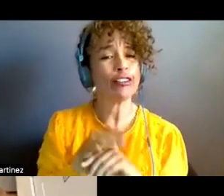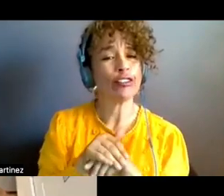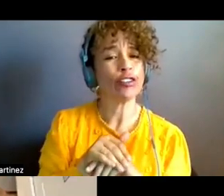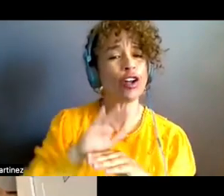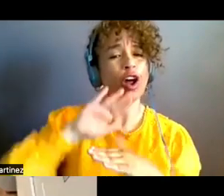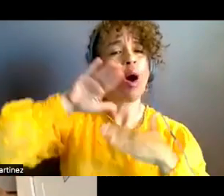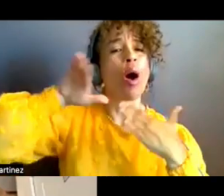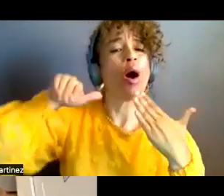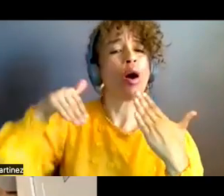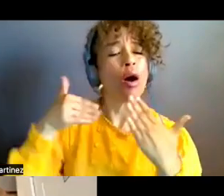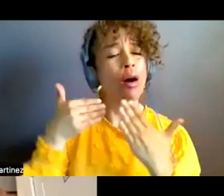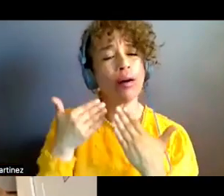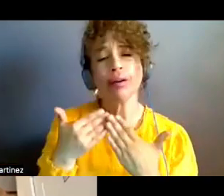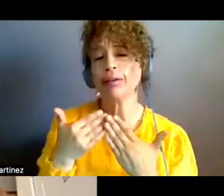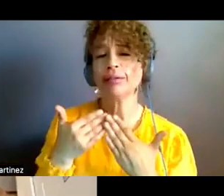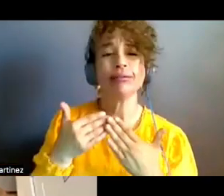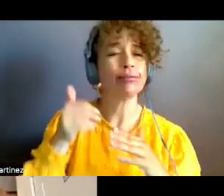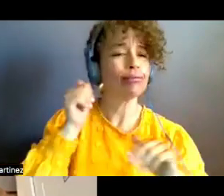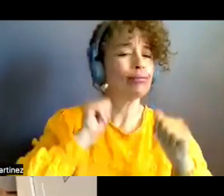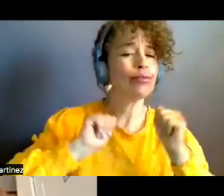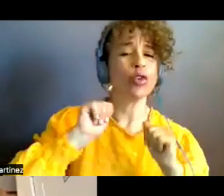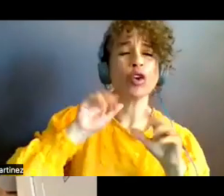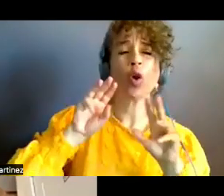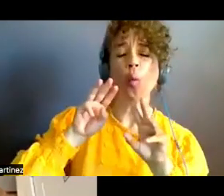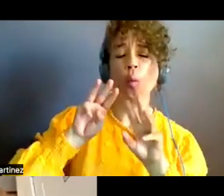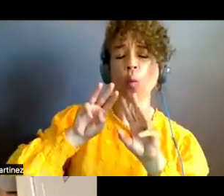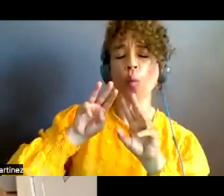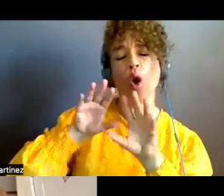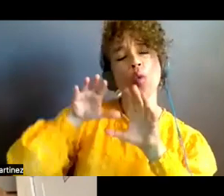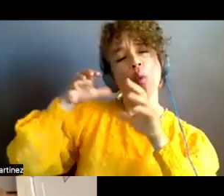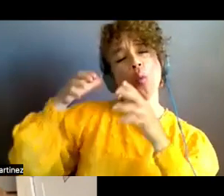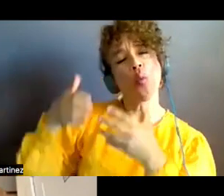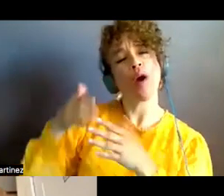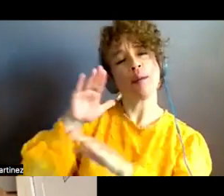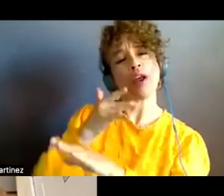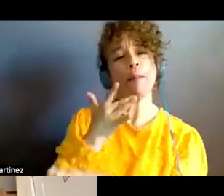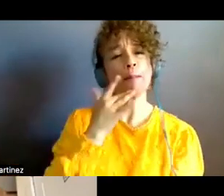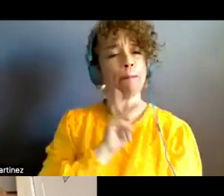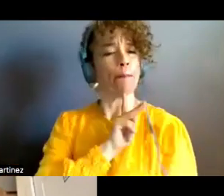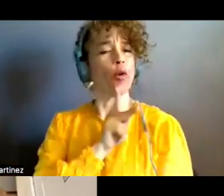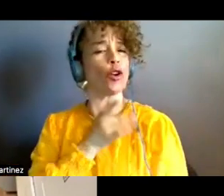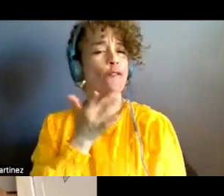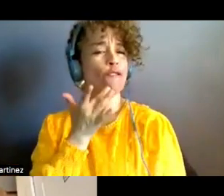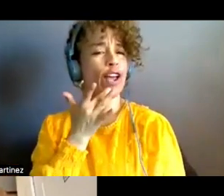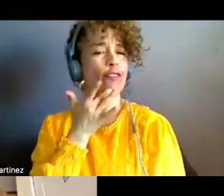all these genres and world music. Do you have a personal favorite, either of you?